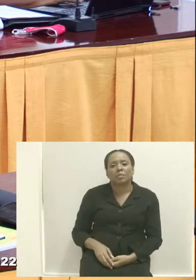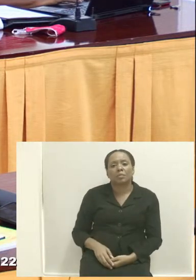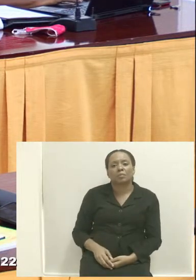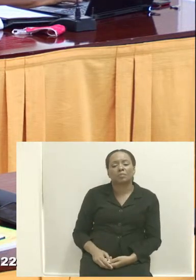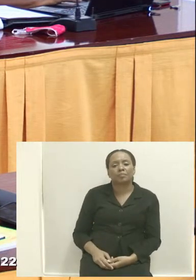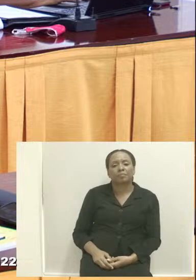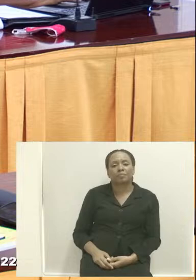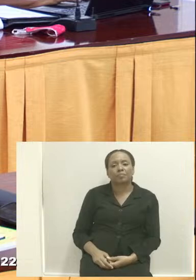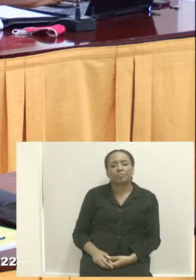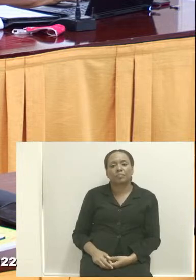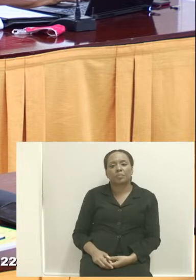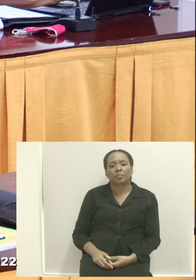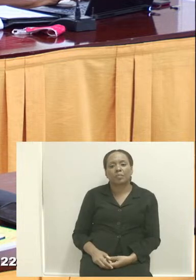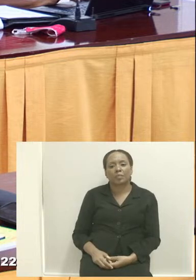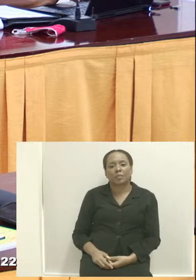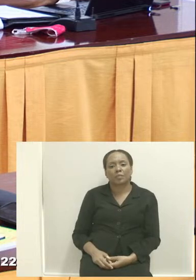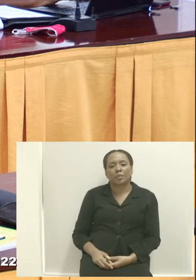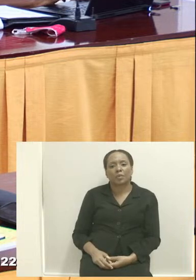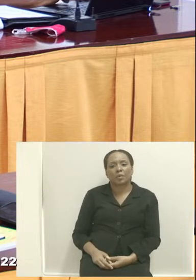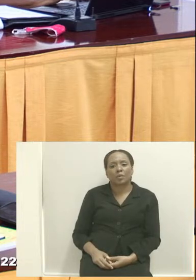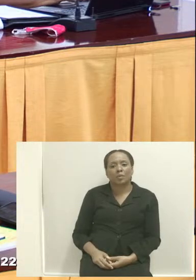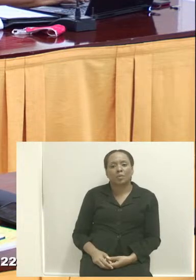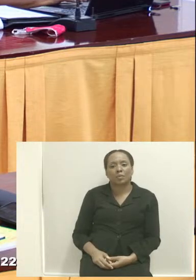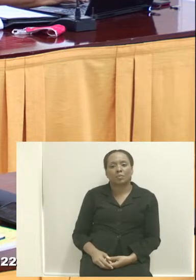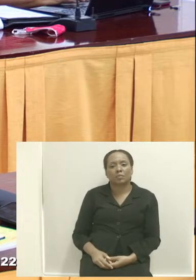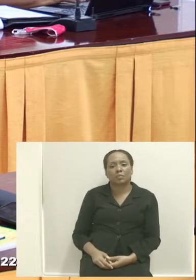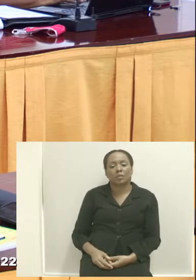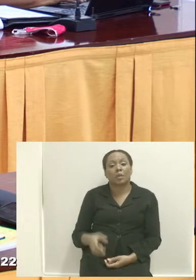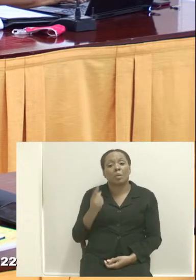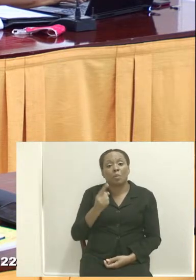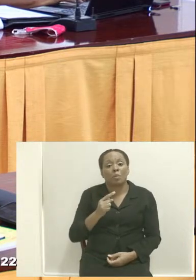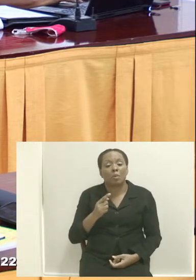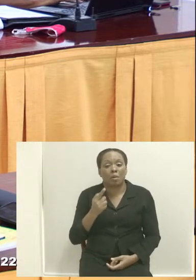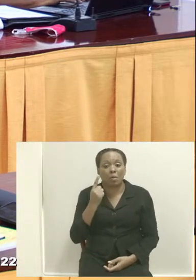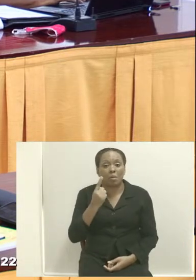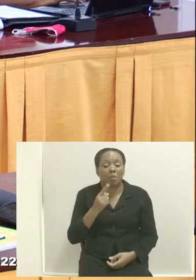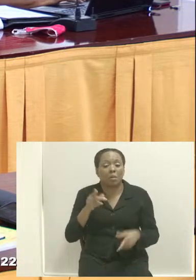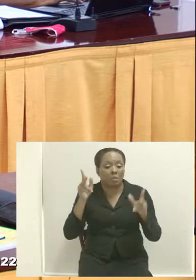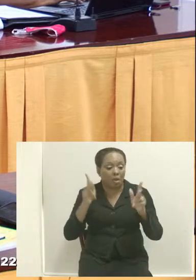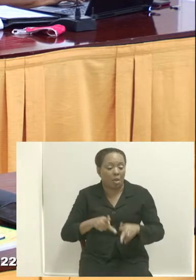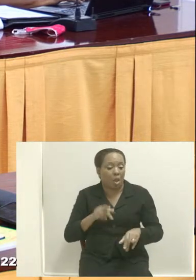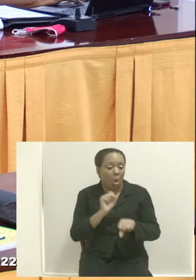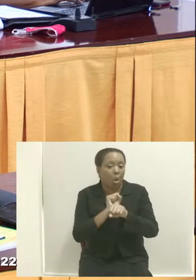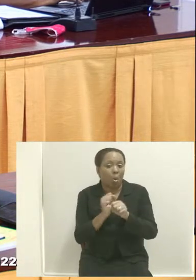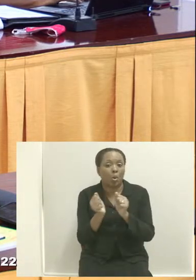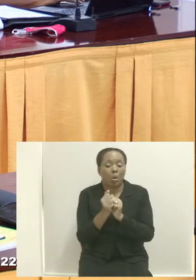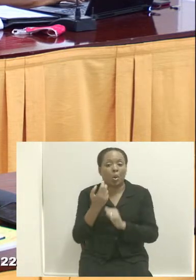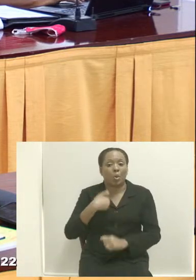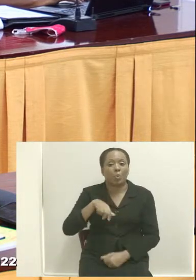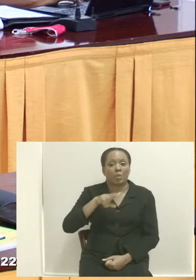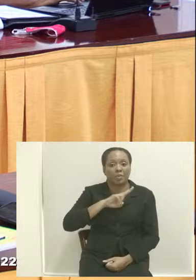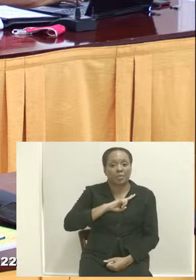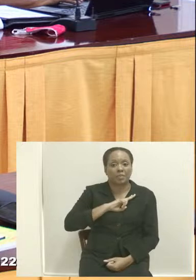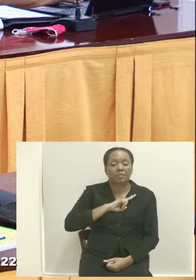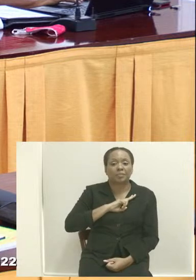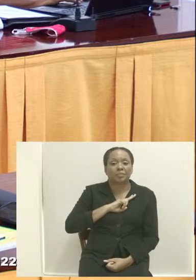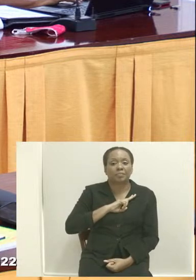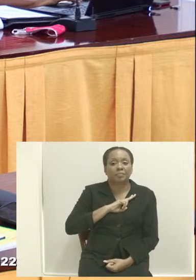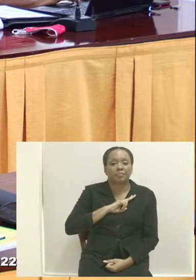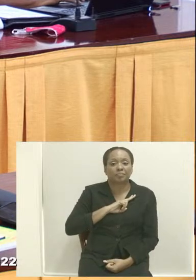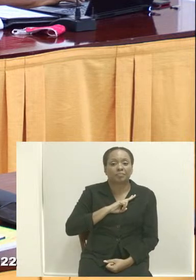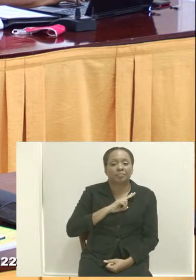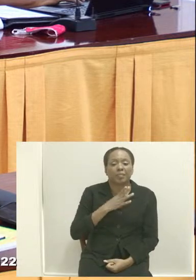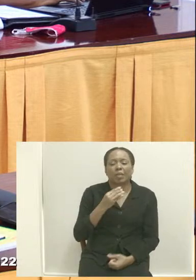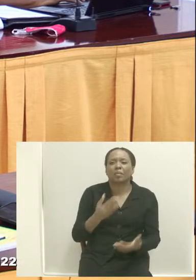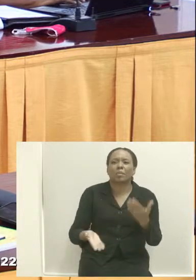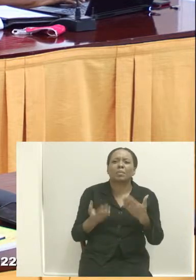Impact Justice Project is working with us on that. And as recently as maybe a week or so ago, I would have received